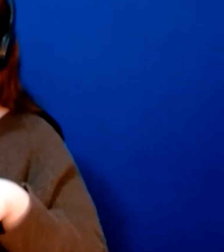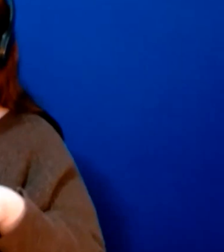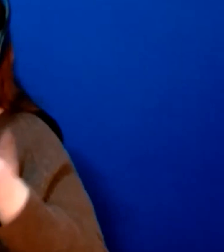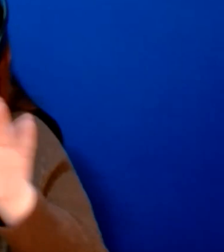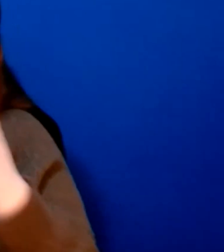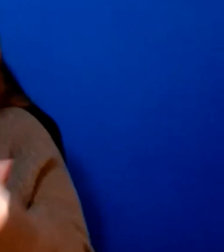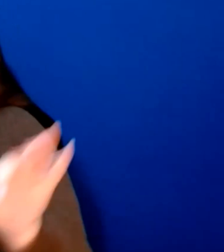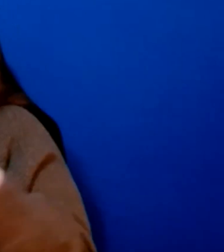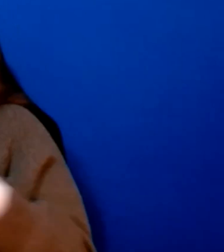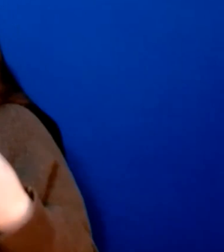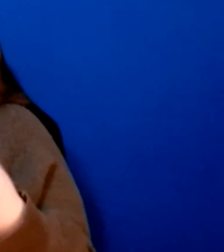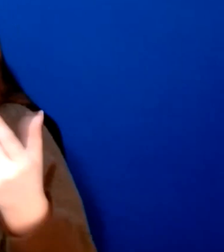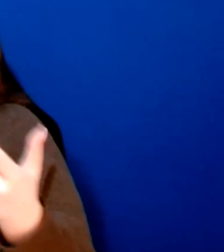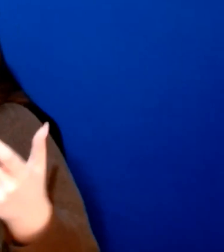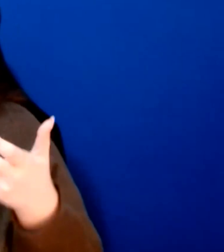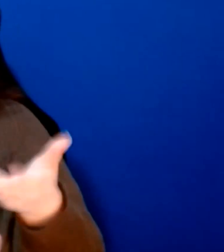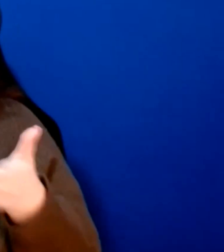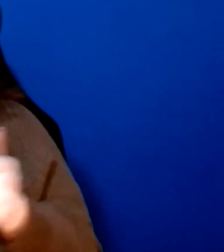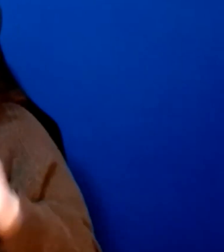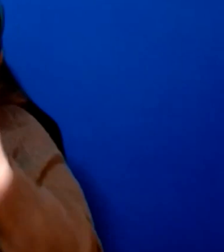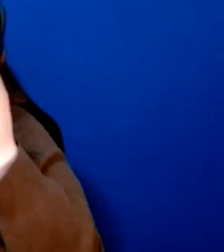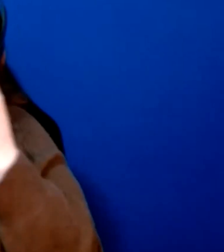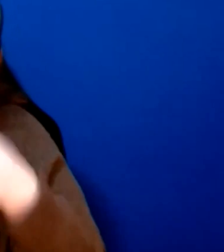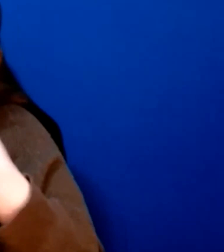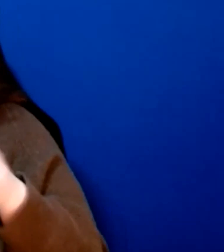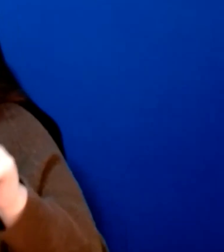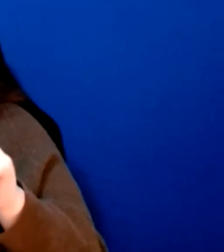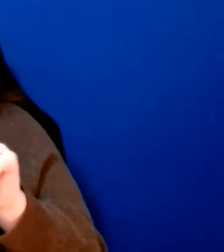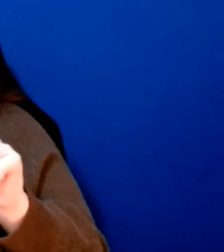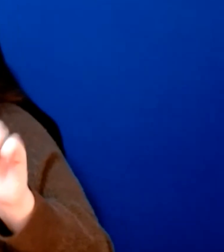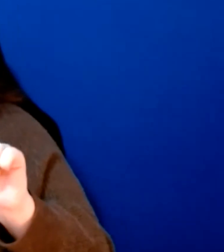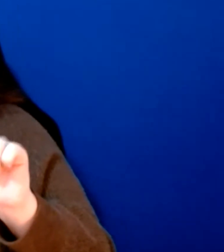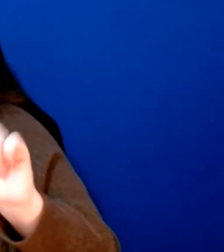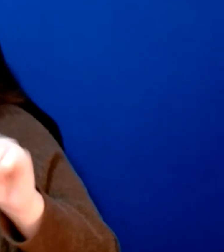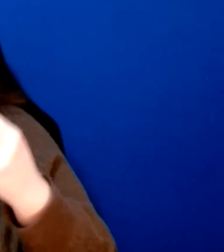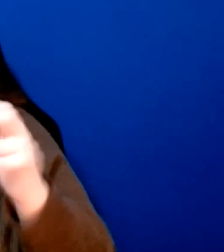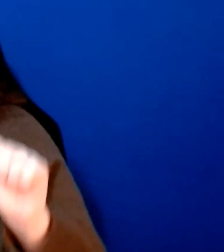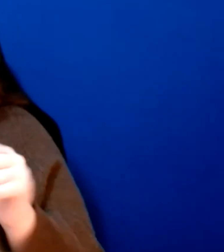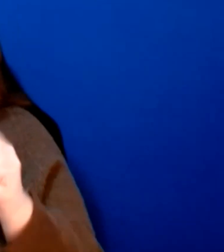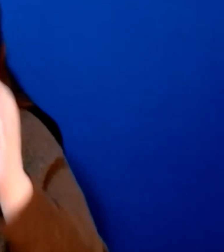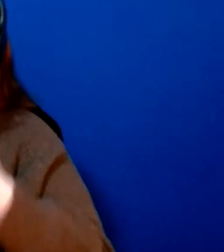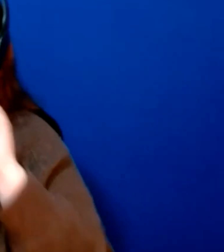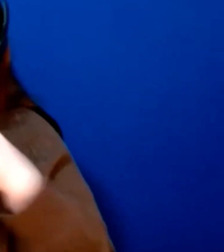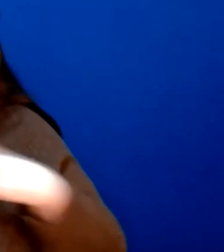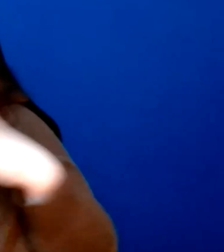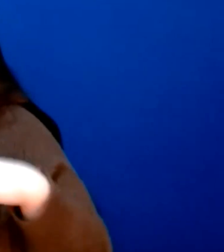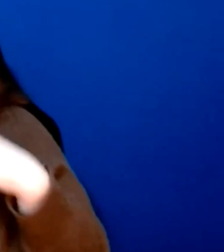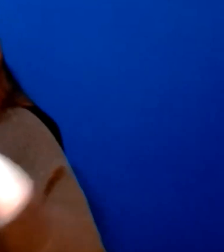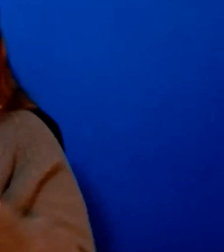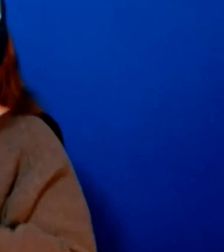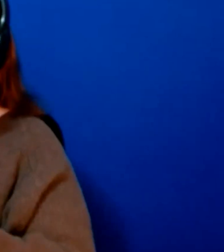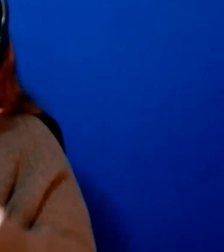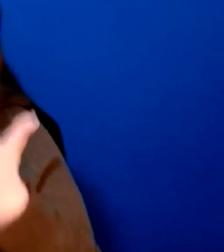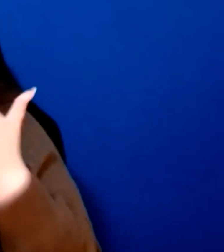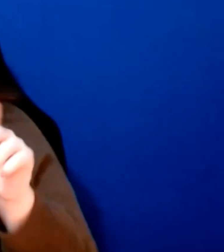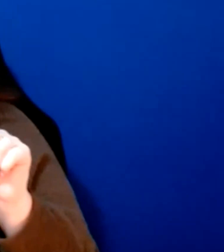hanging out with her Siamese cat named Sasha, thrifting for clothes, making casseroles, watching ghost hunting shows, and spending time